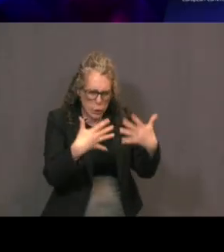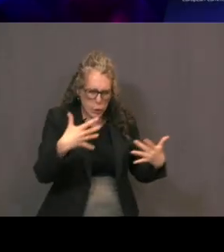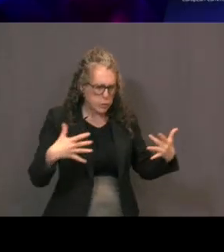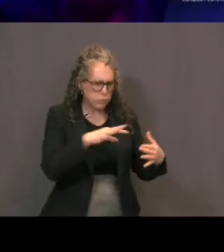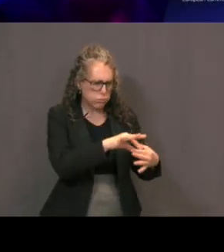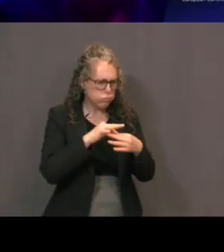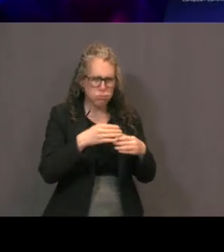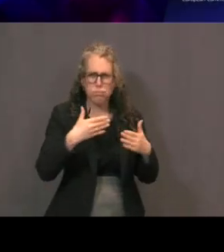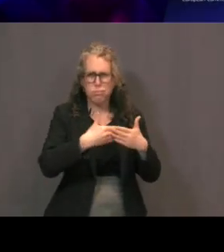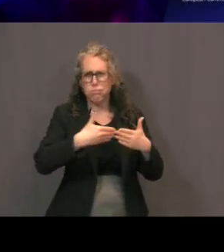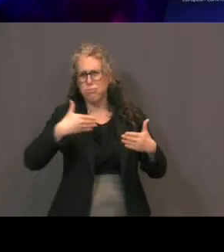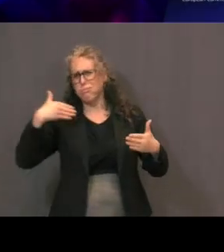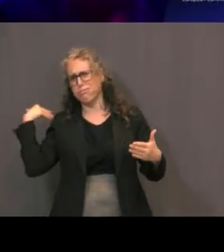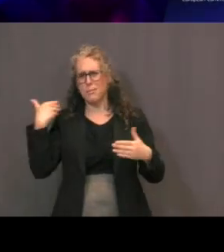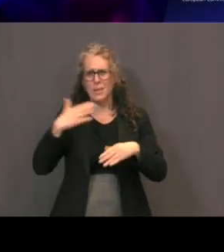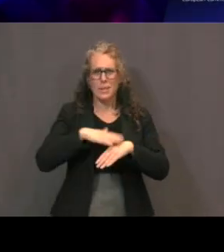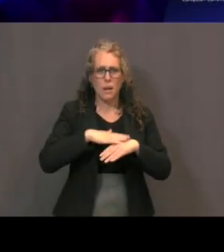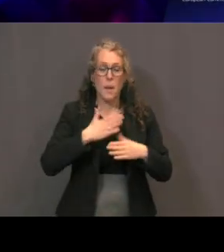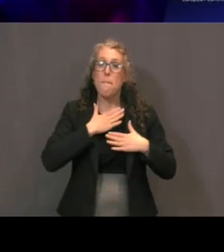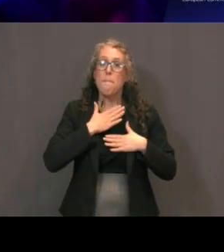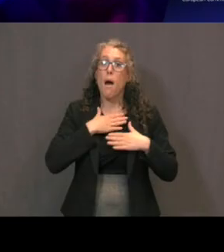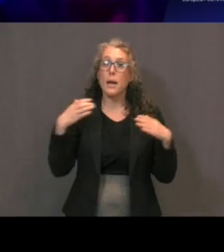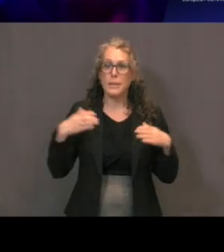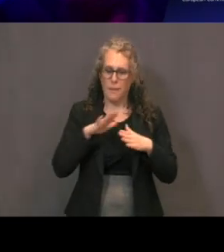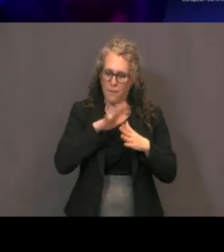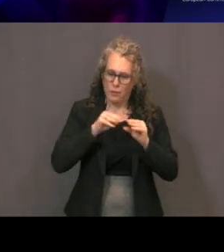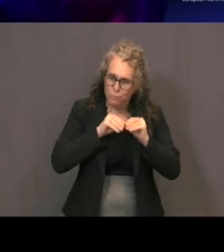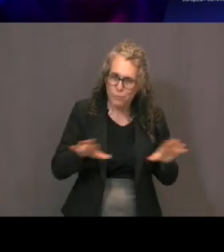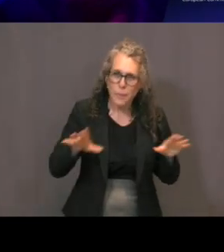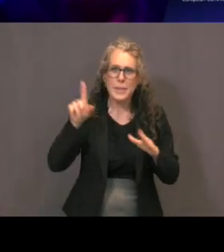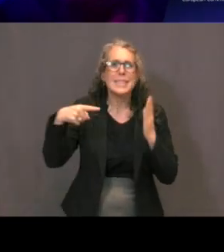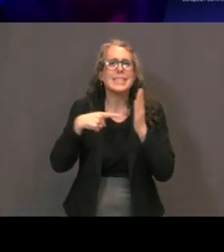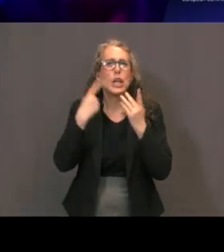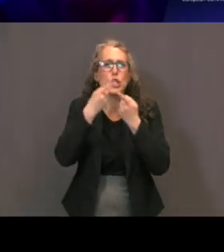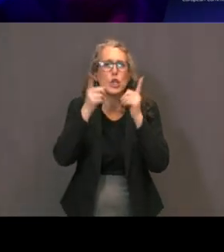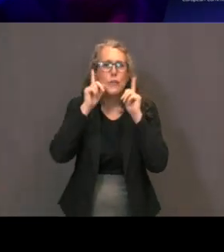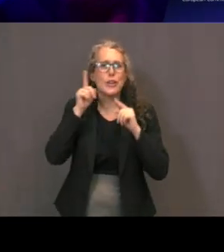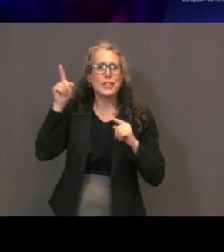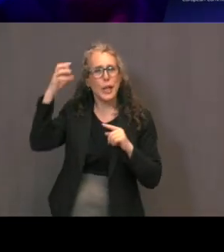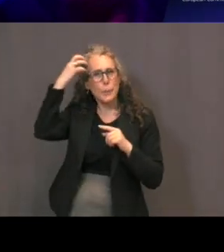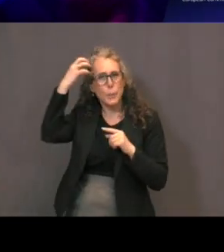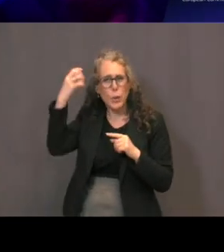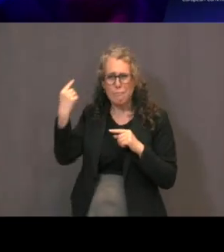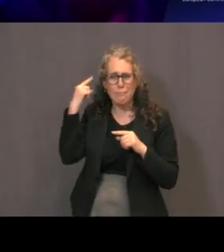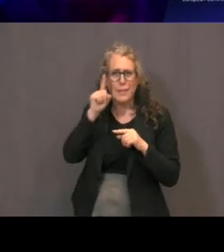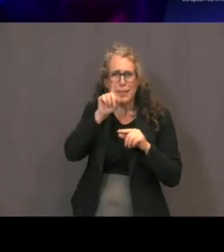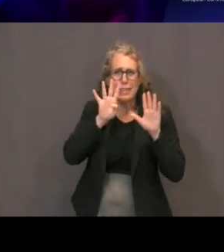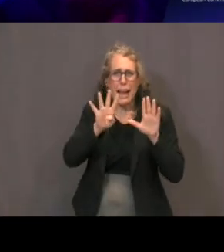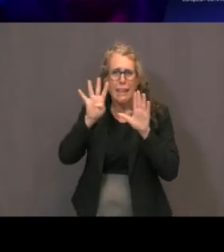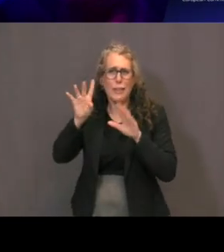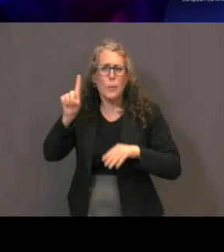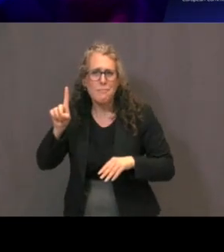millennium that my team published at Tech University in Munich in 1991. Back then, compute was